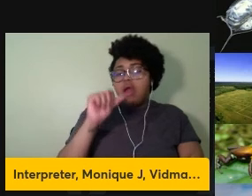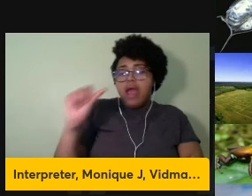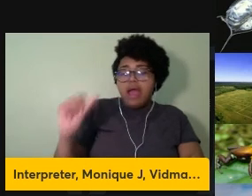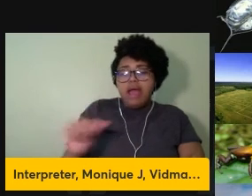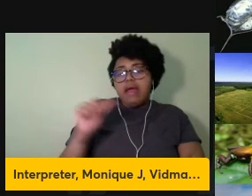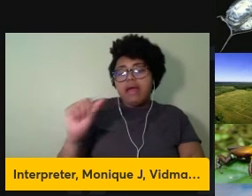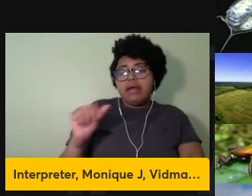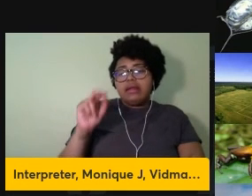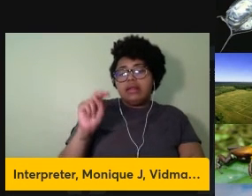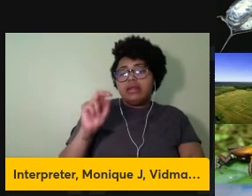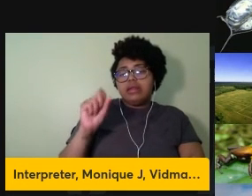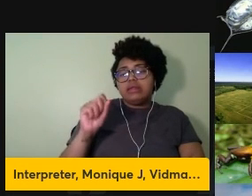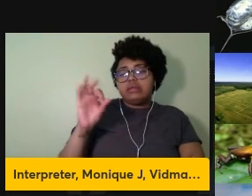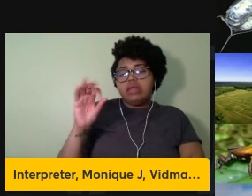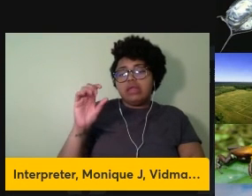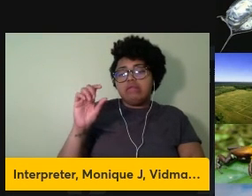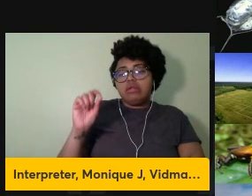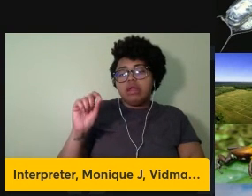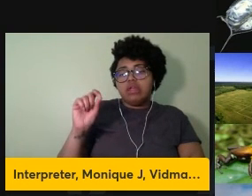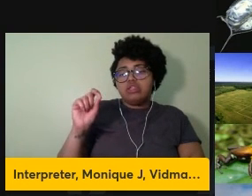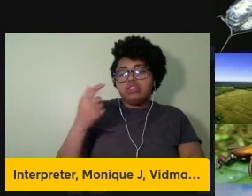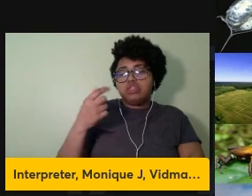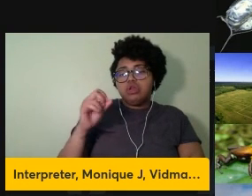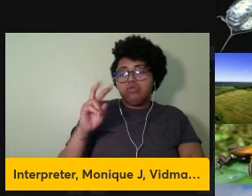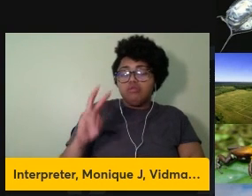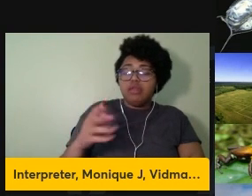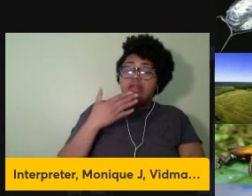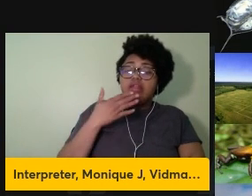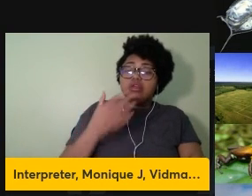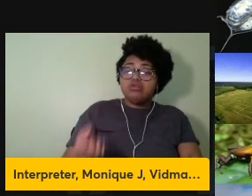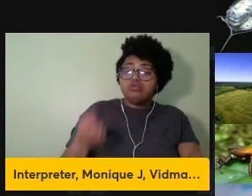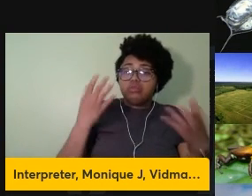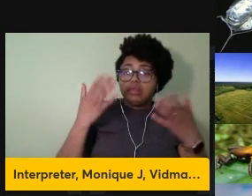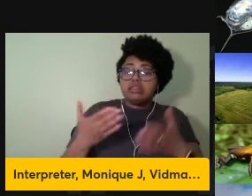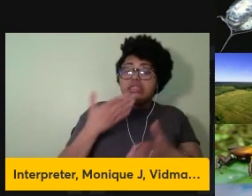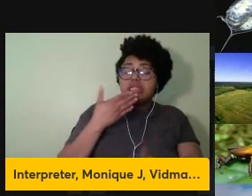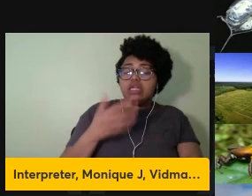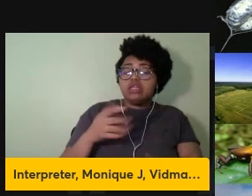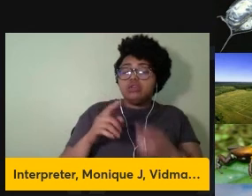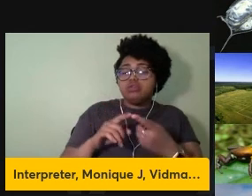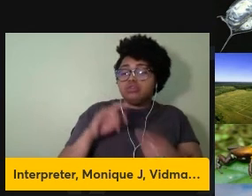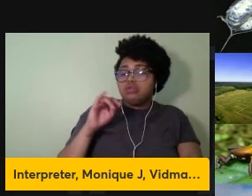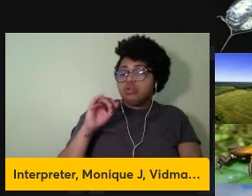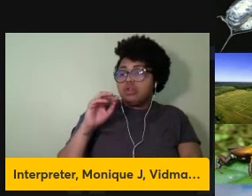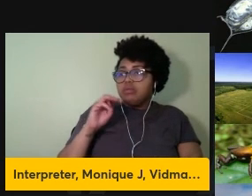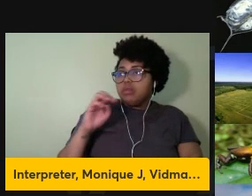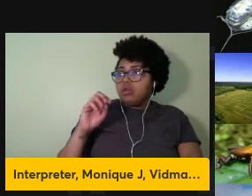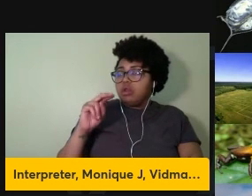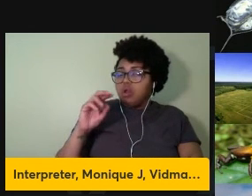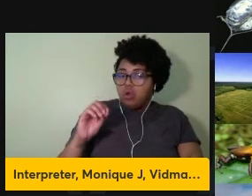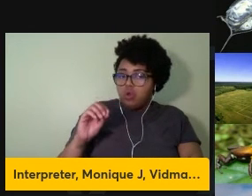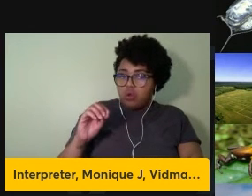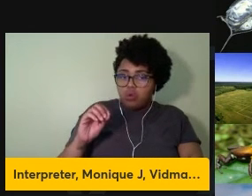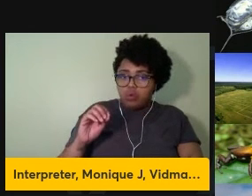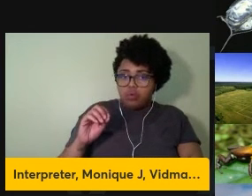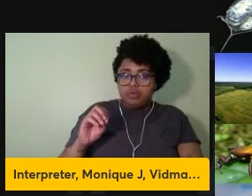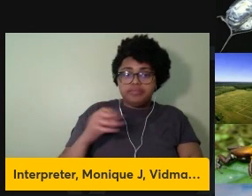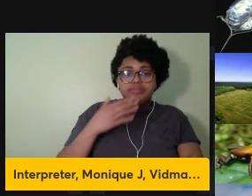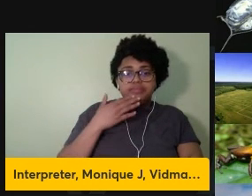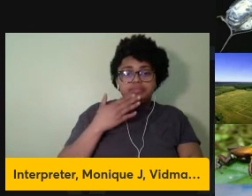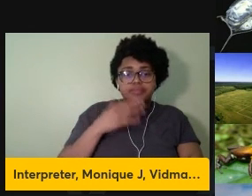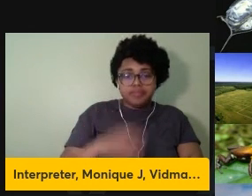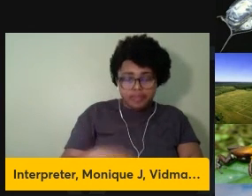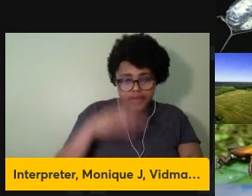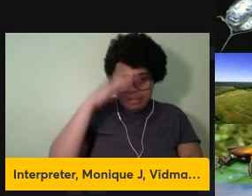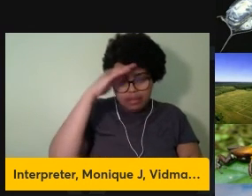soconnor@nsf.gov. And again, thank you so much. And thanks to Immuno, Black in Immuno,